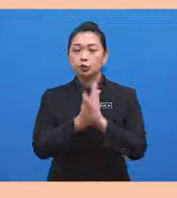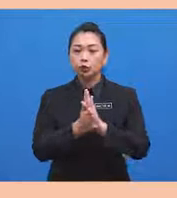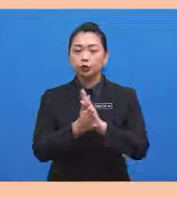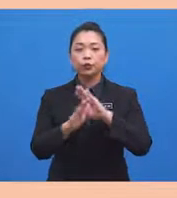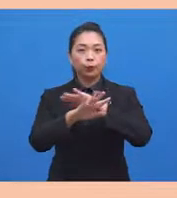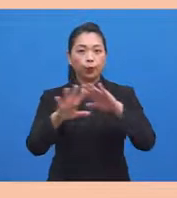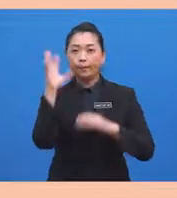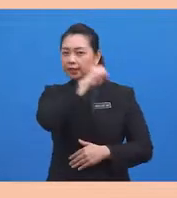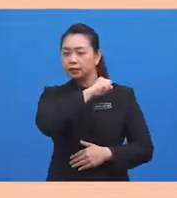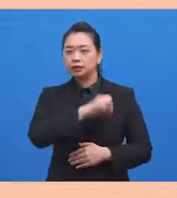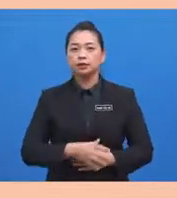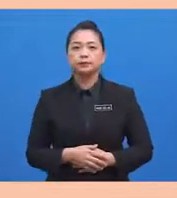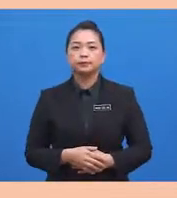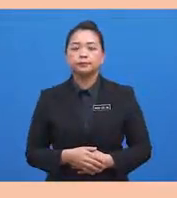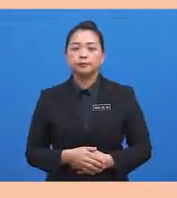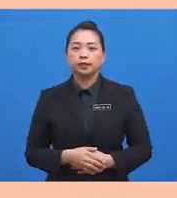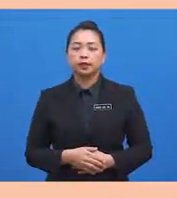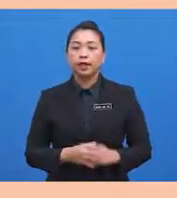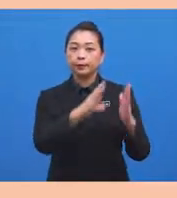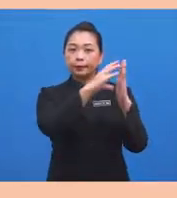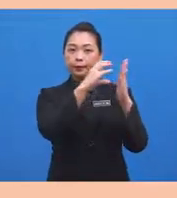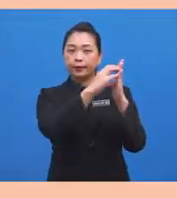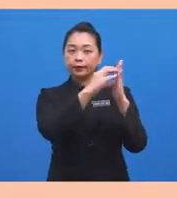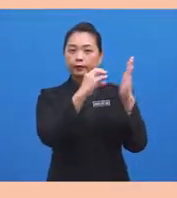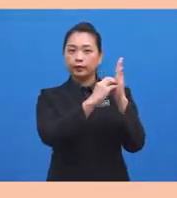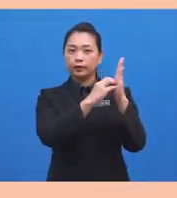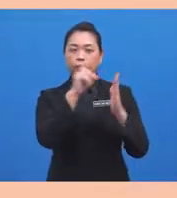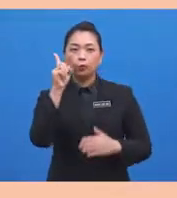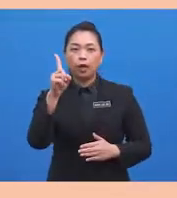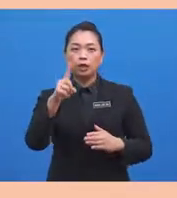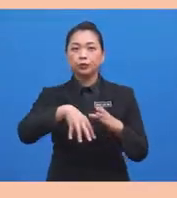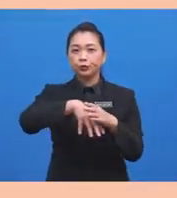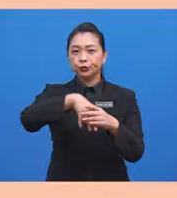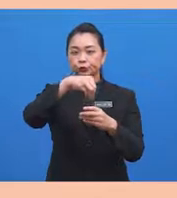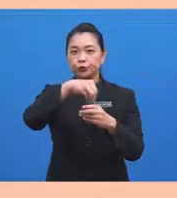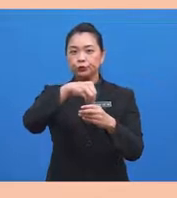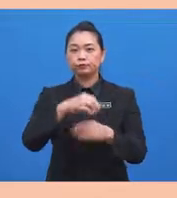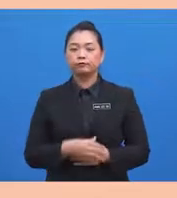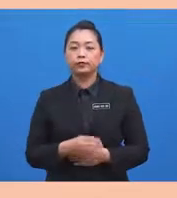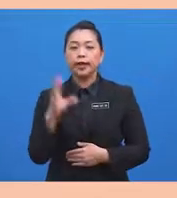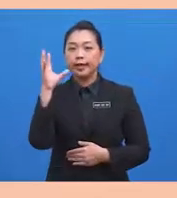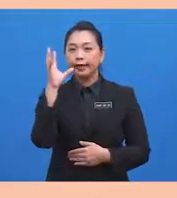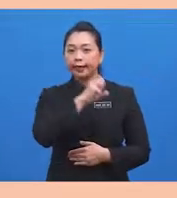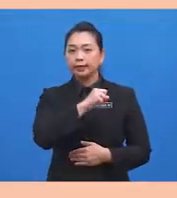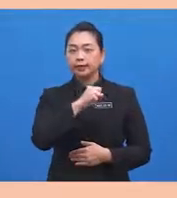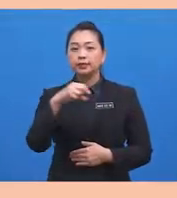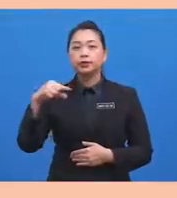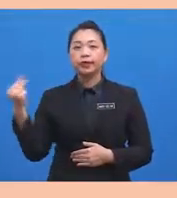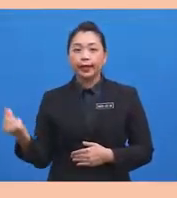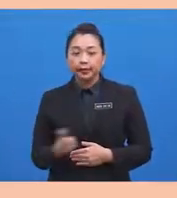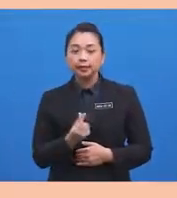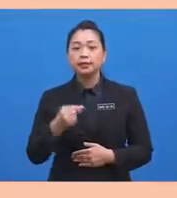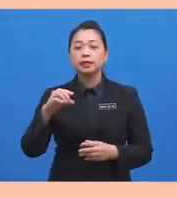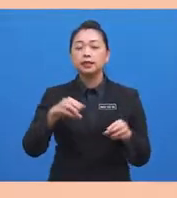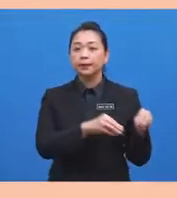miss them. In paragraph 1, the highlighted words are roots, immigrants, and guests. In